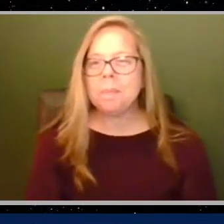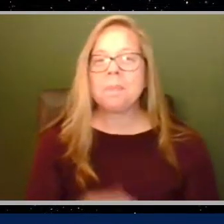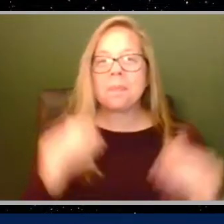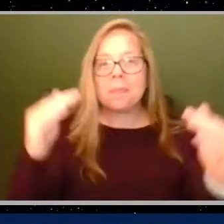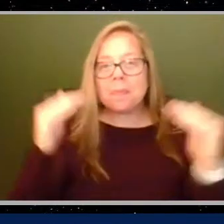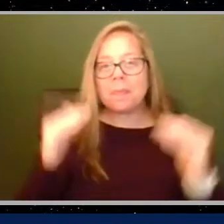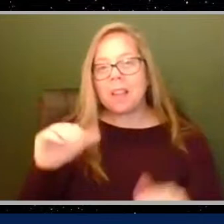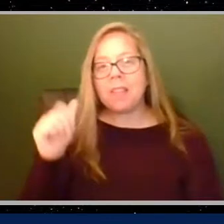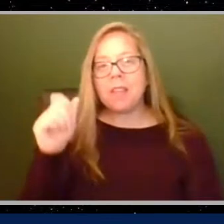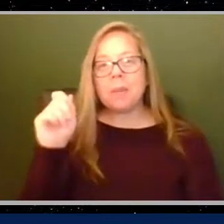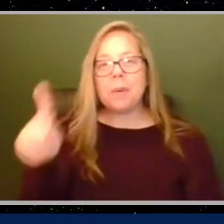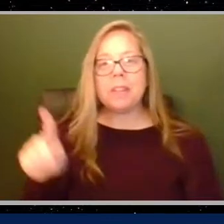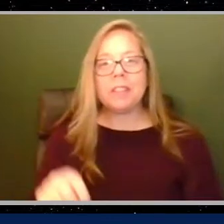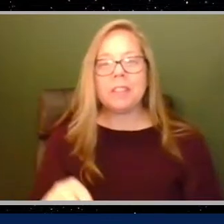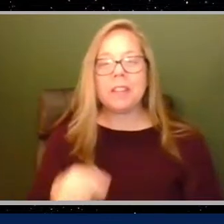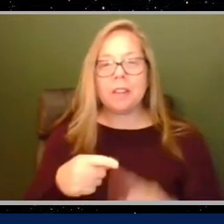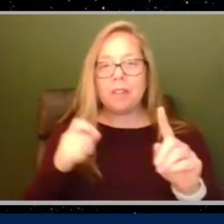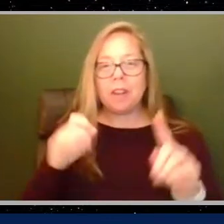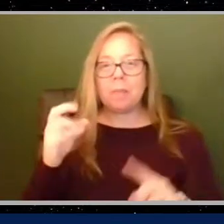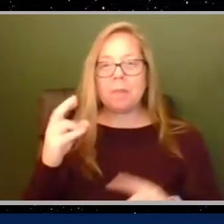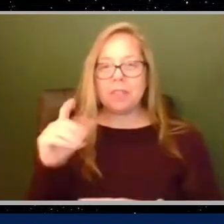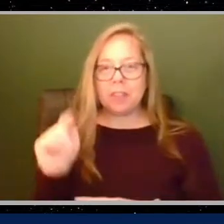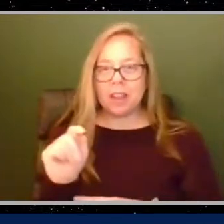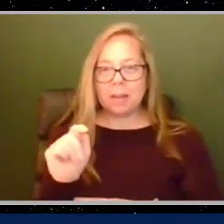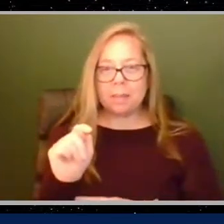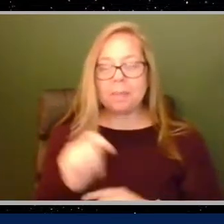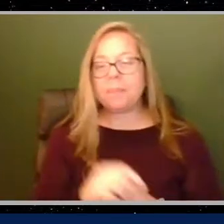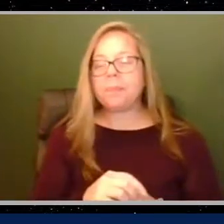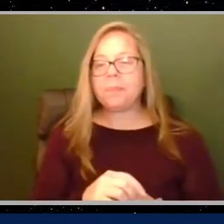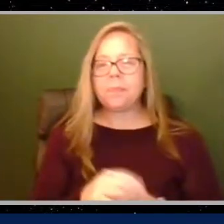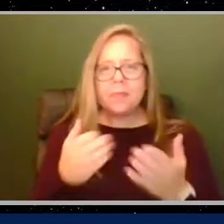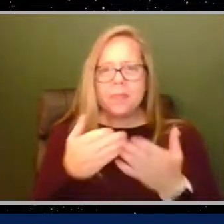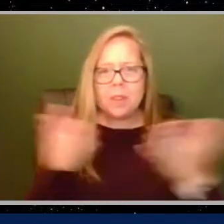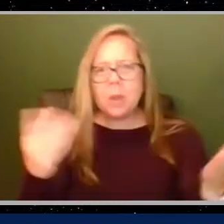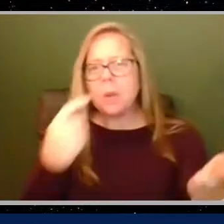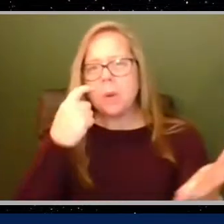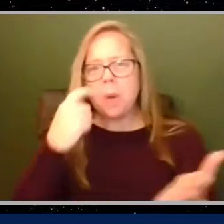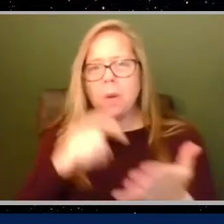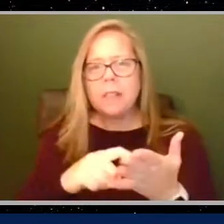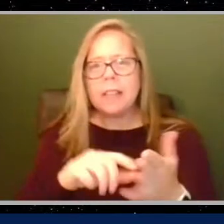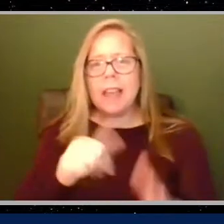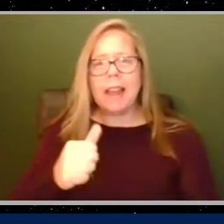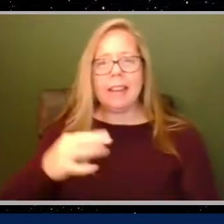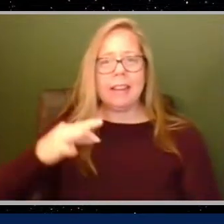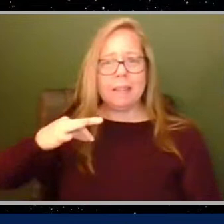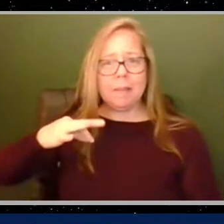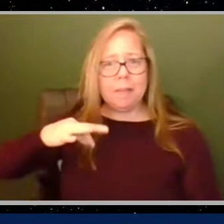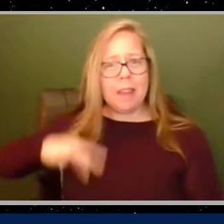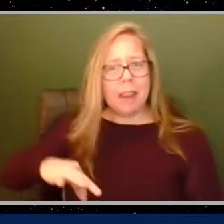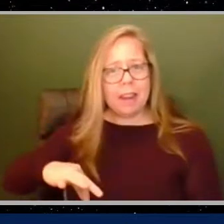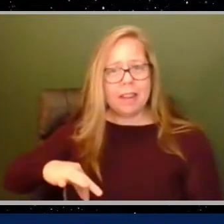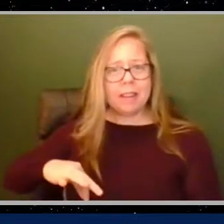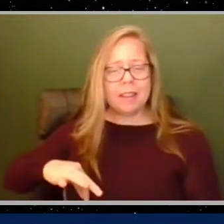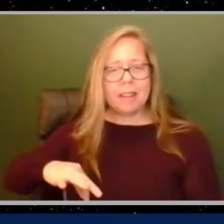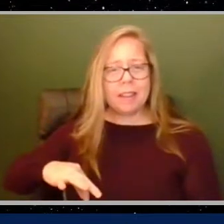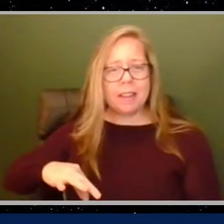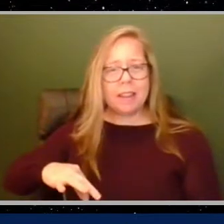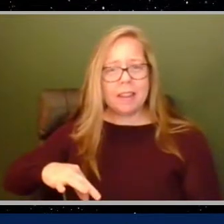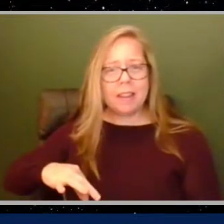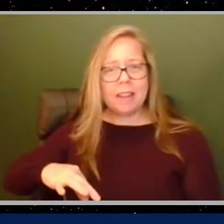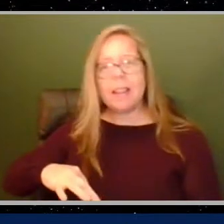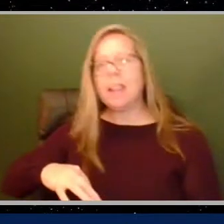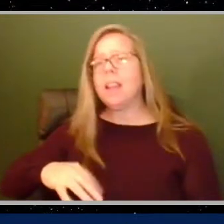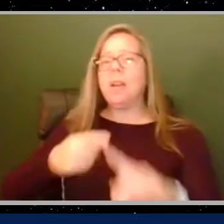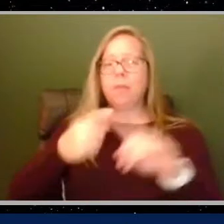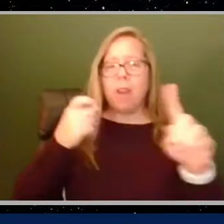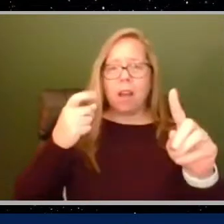Did y'all identify any advantages that any of the crew members would have over, the term here was pedestrians, but